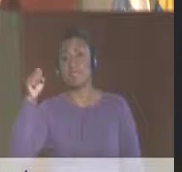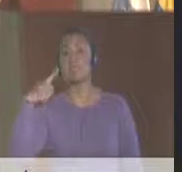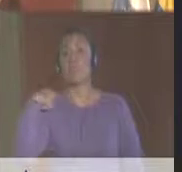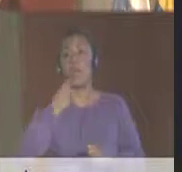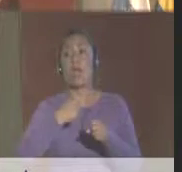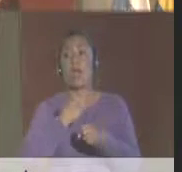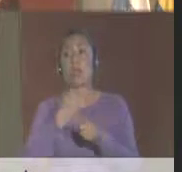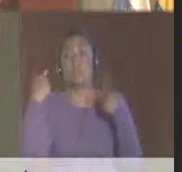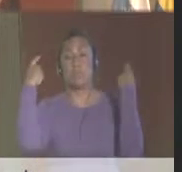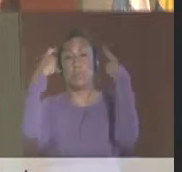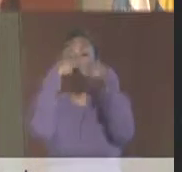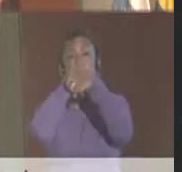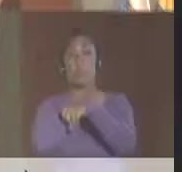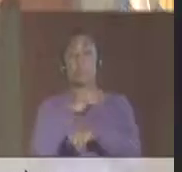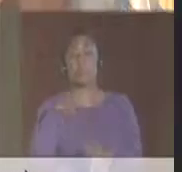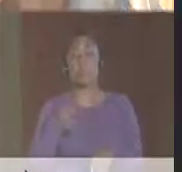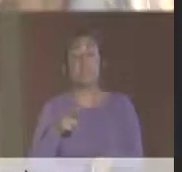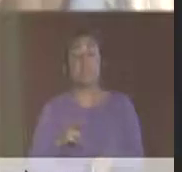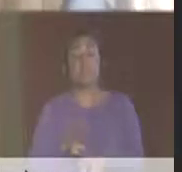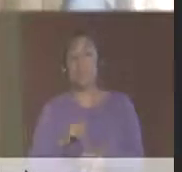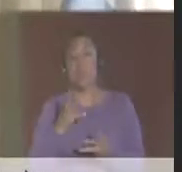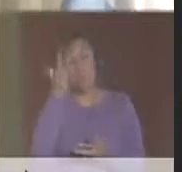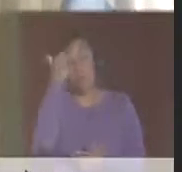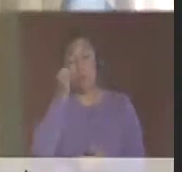and we are getting ready for a very